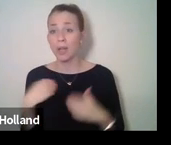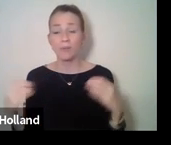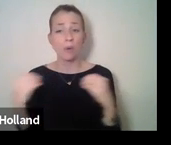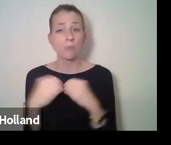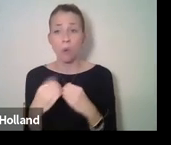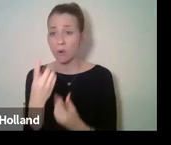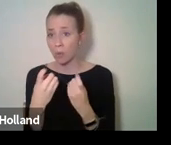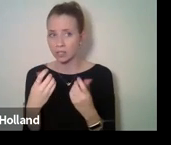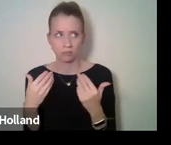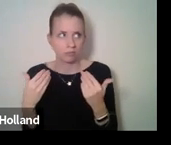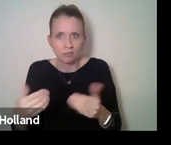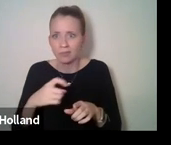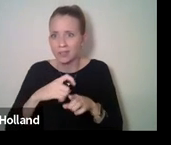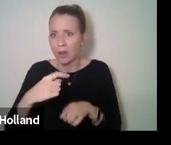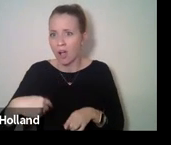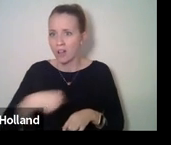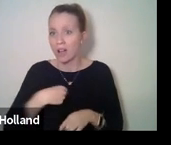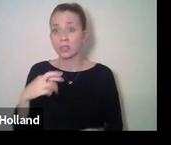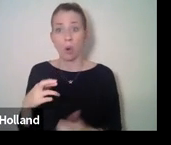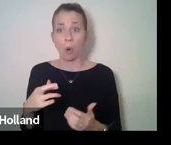call or to email us at